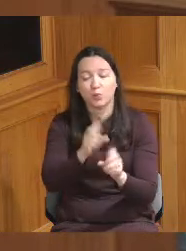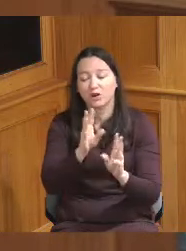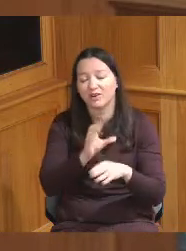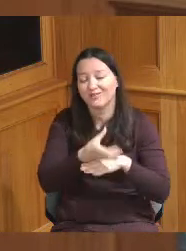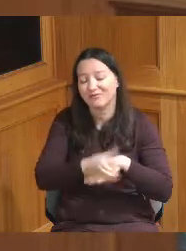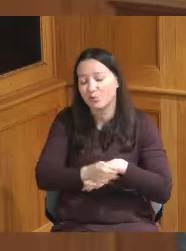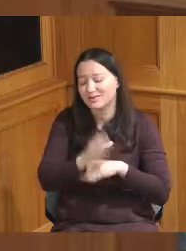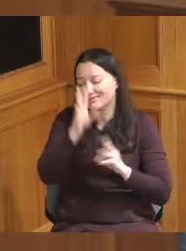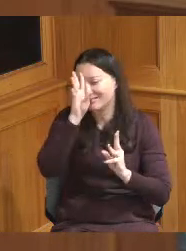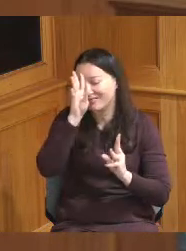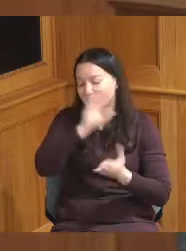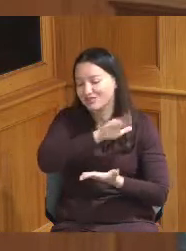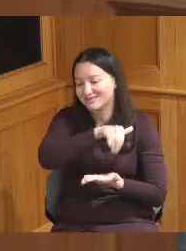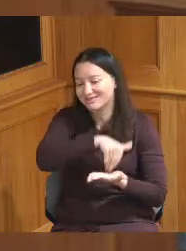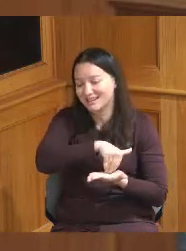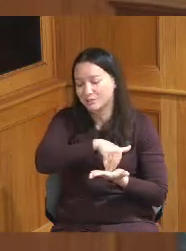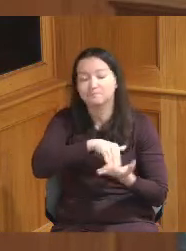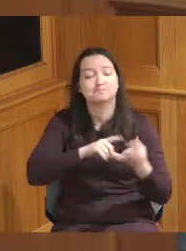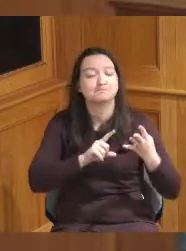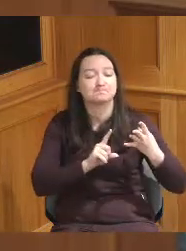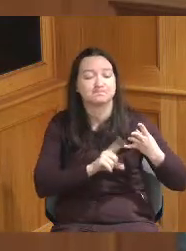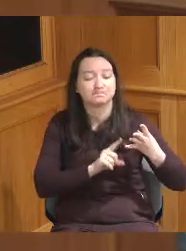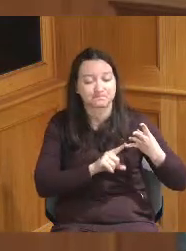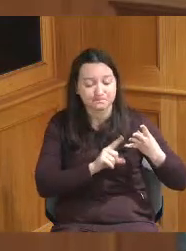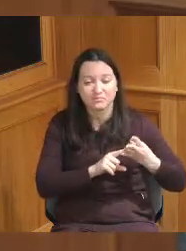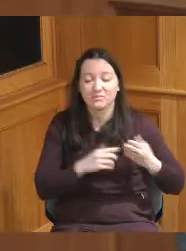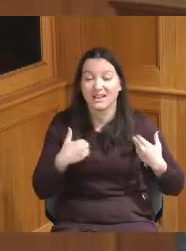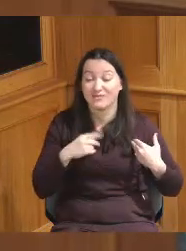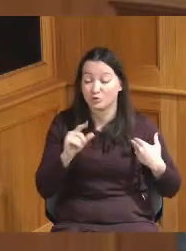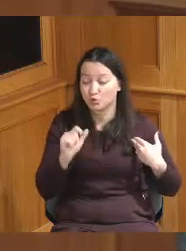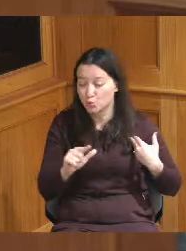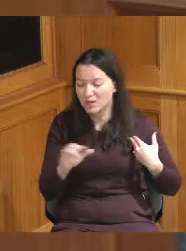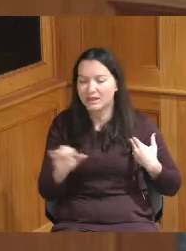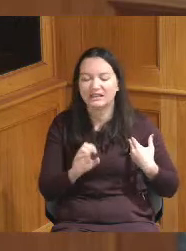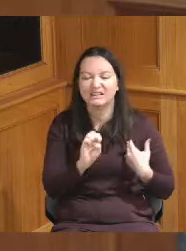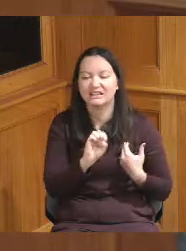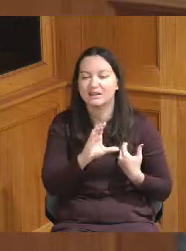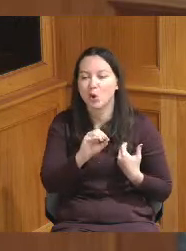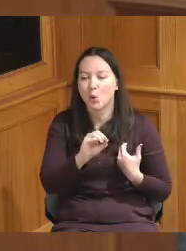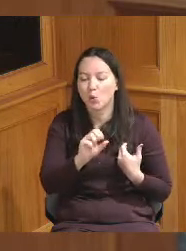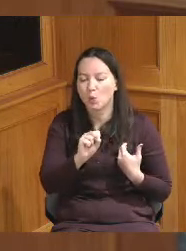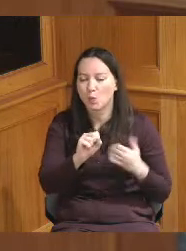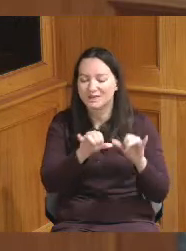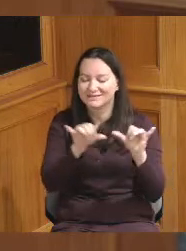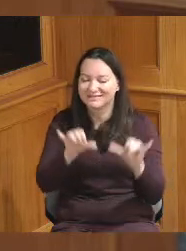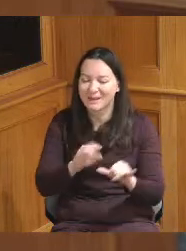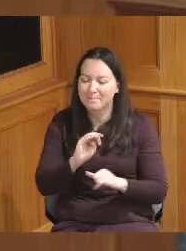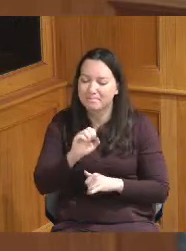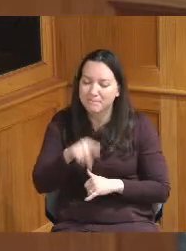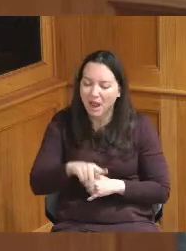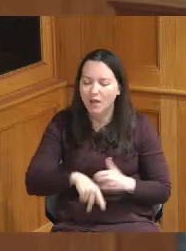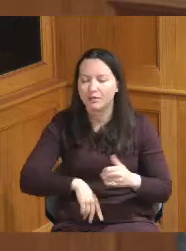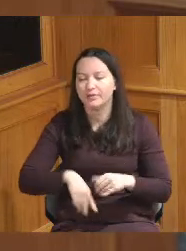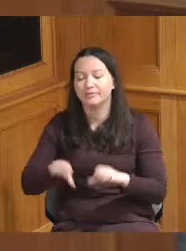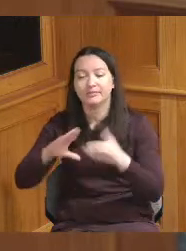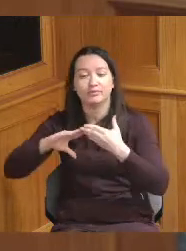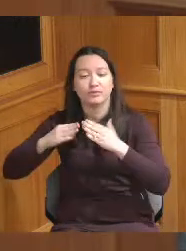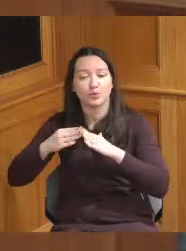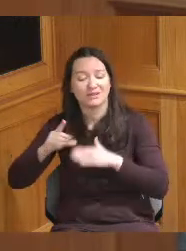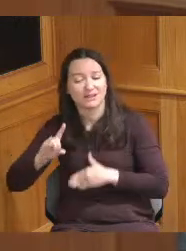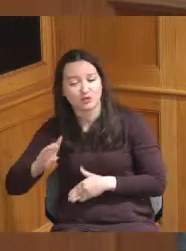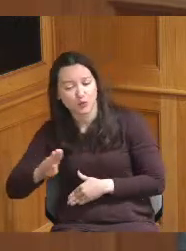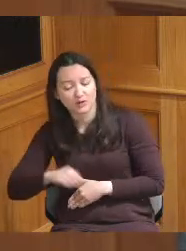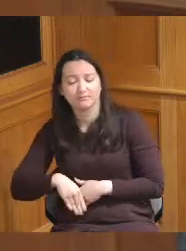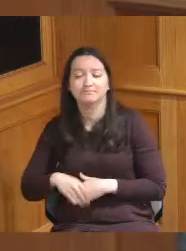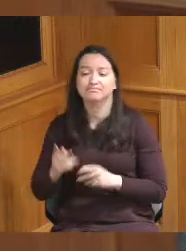who will deepen and broaden the usage of existing tools such as the ecosystem map, community-wide dashboard, and more